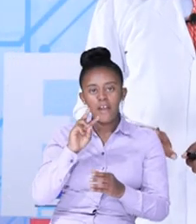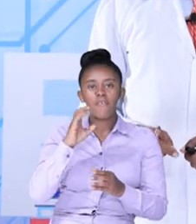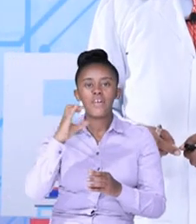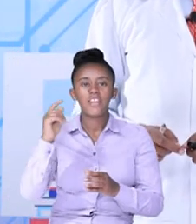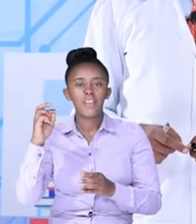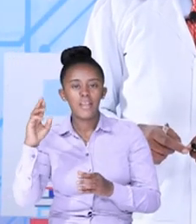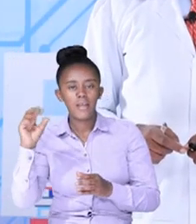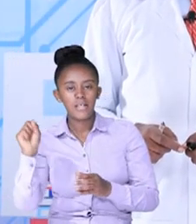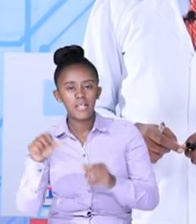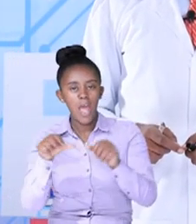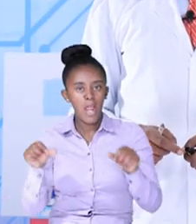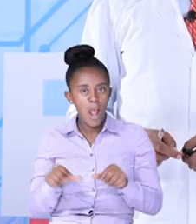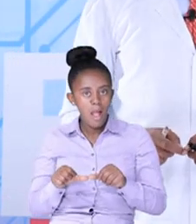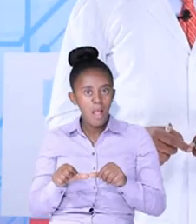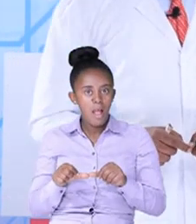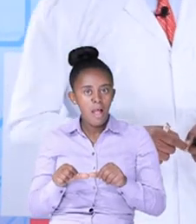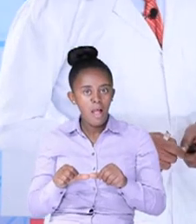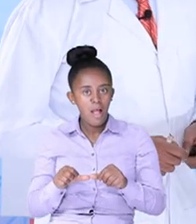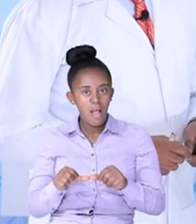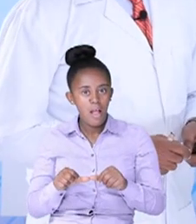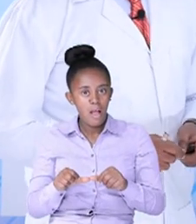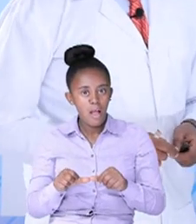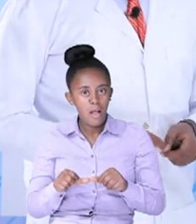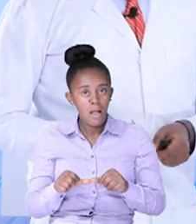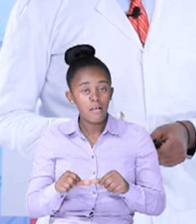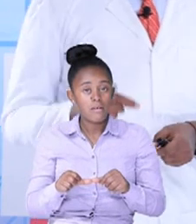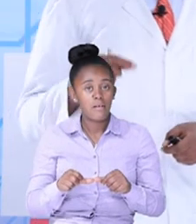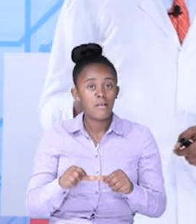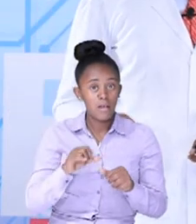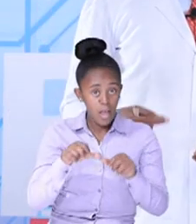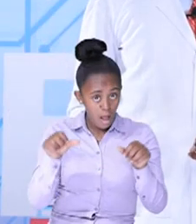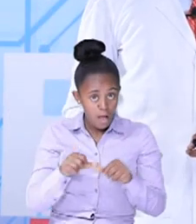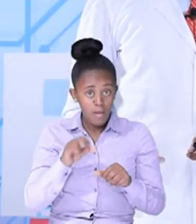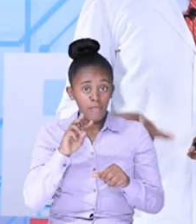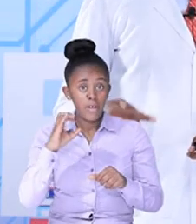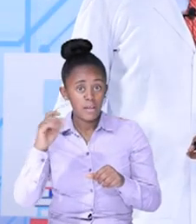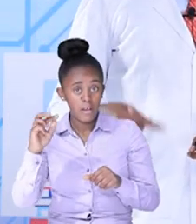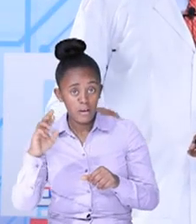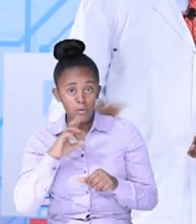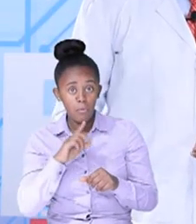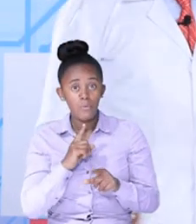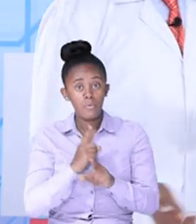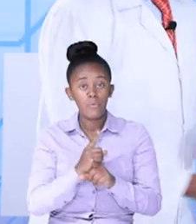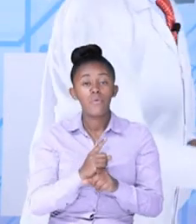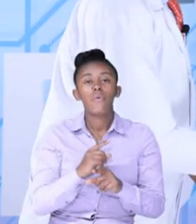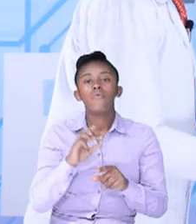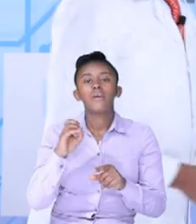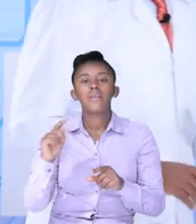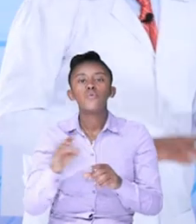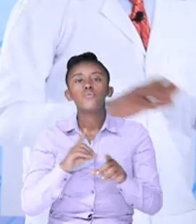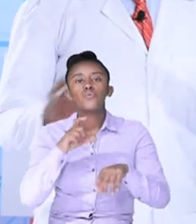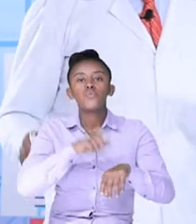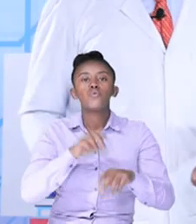vector? Is area vector? Well, area is actually vector due to its normal